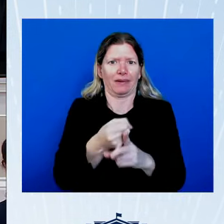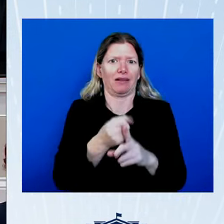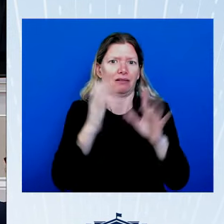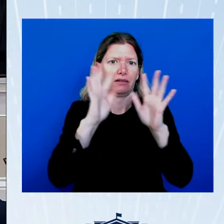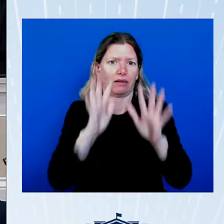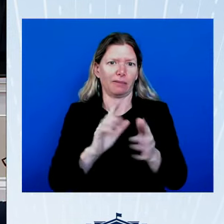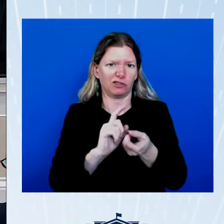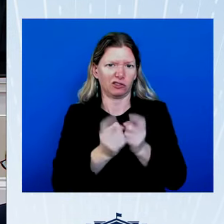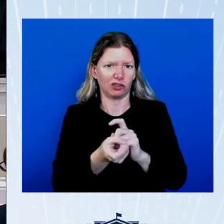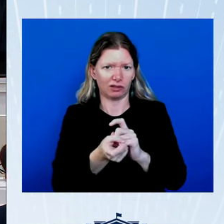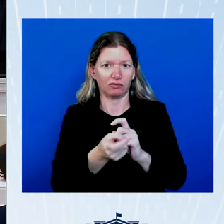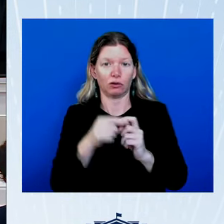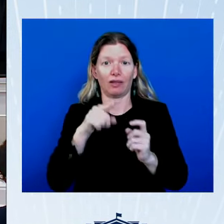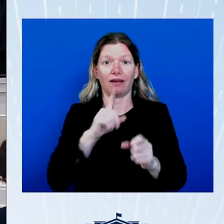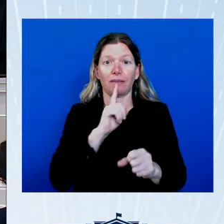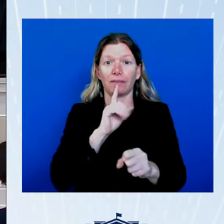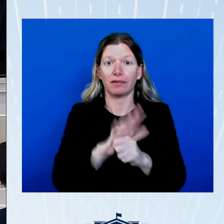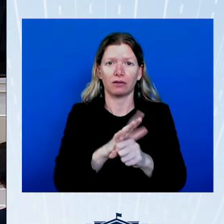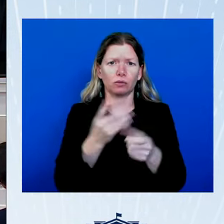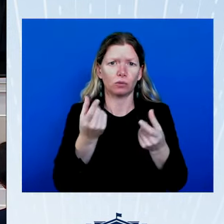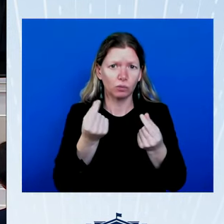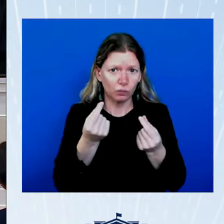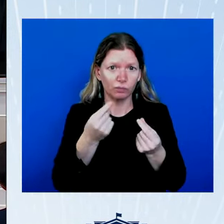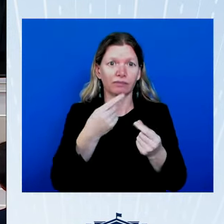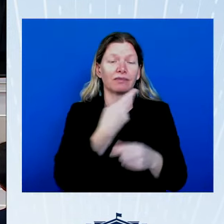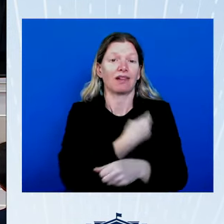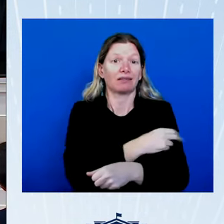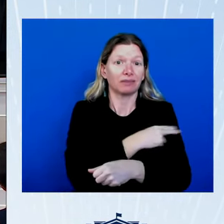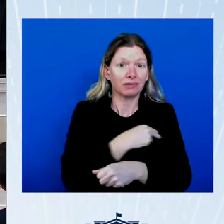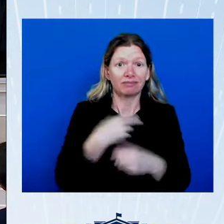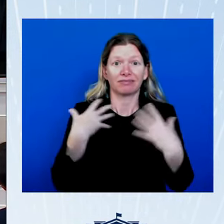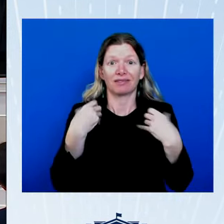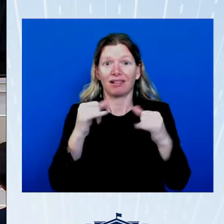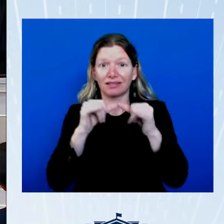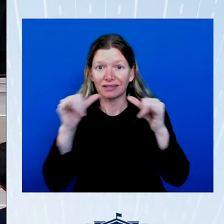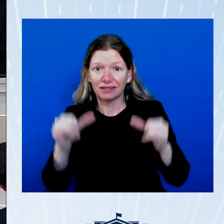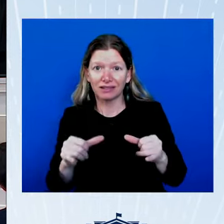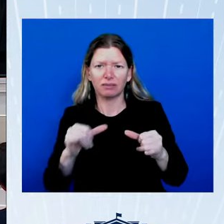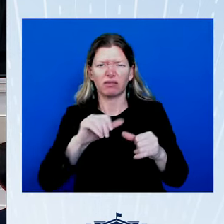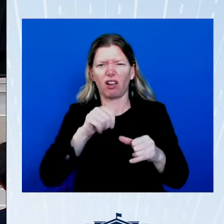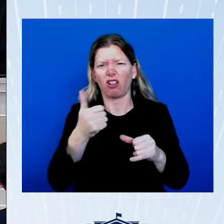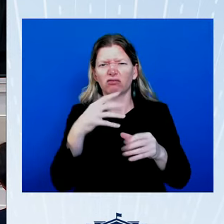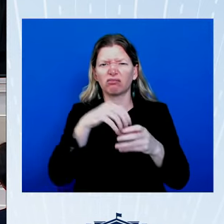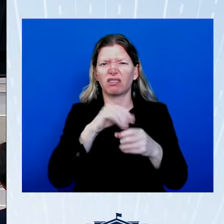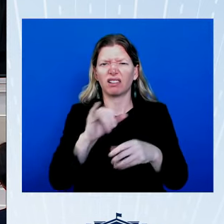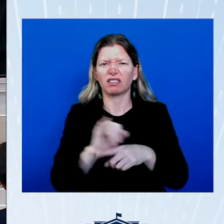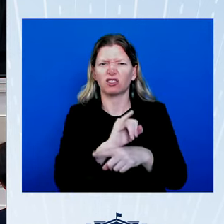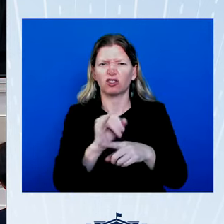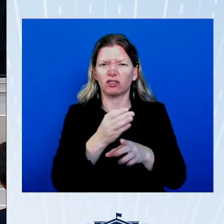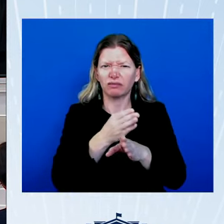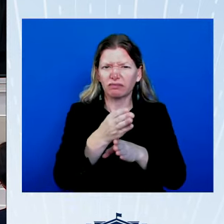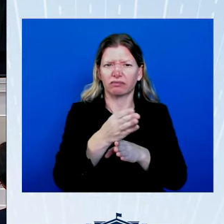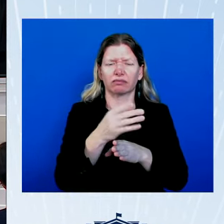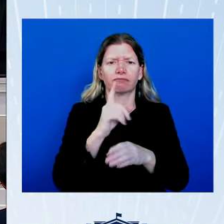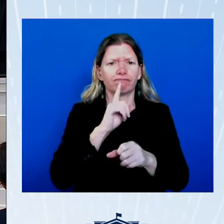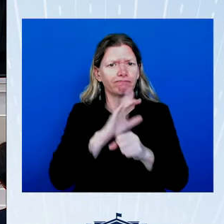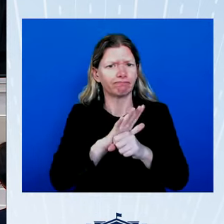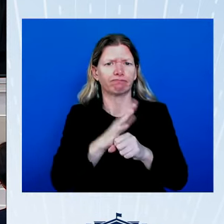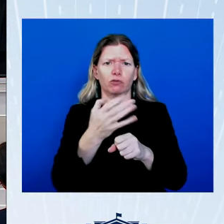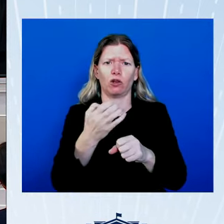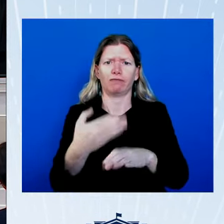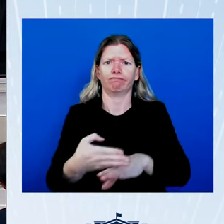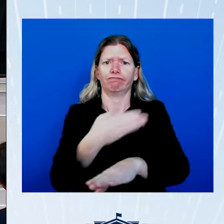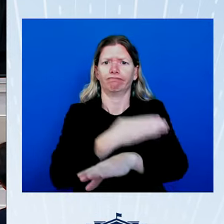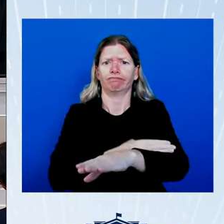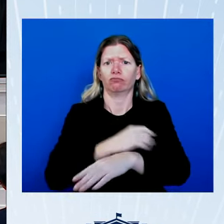pledging to work on resiliency, but also to work on decarbonization. And we also have a close association with the National